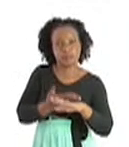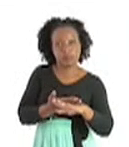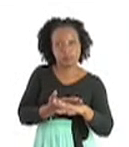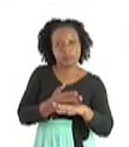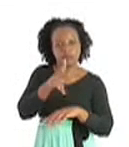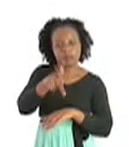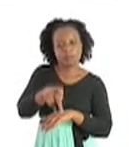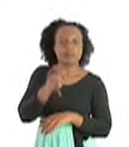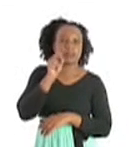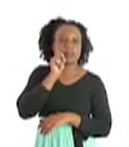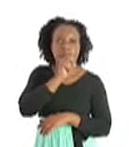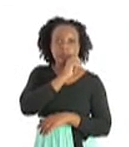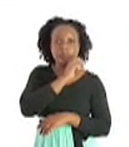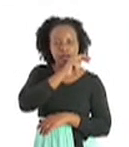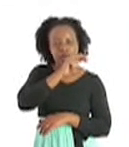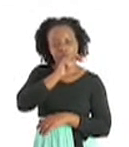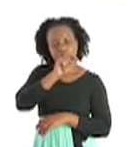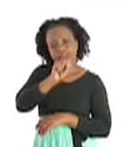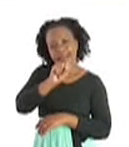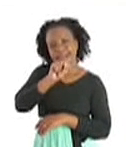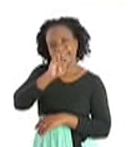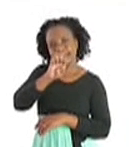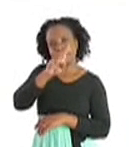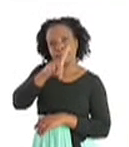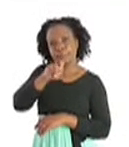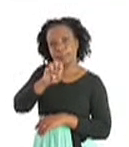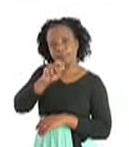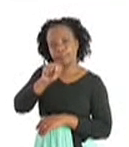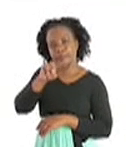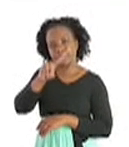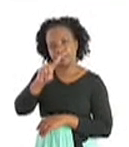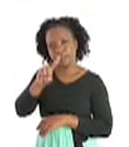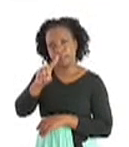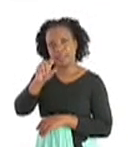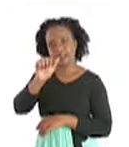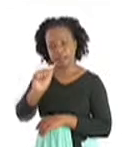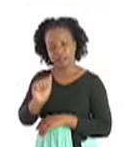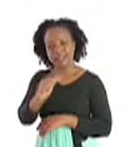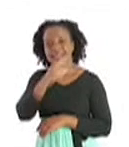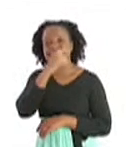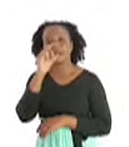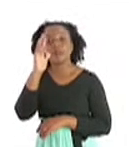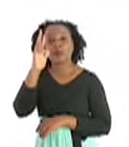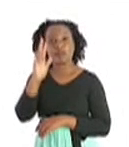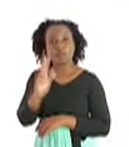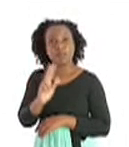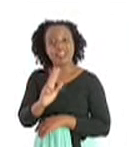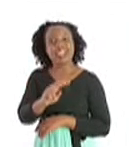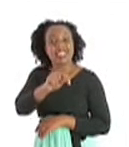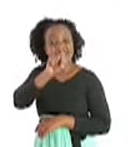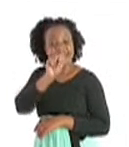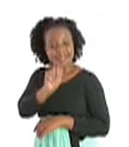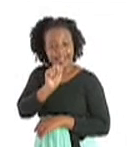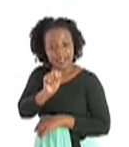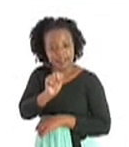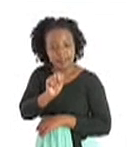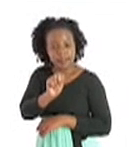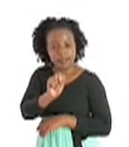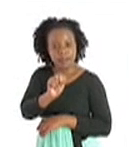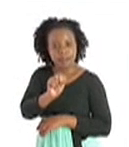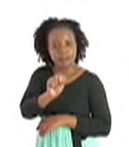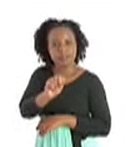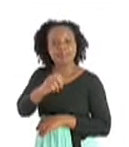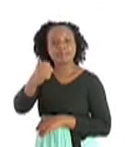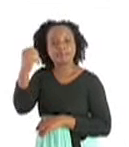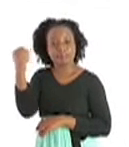I have Nependa, and Nependa is a name of a person. And you can see that